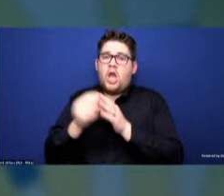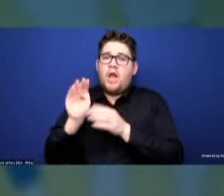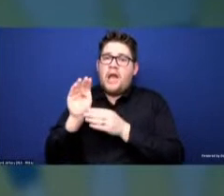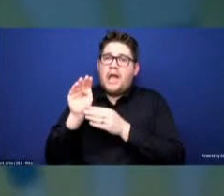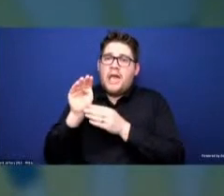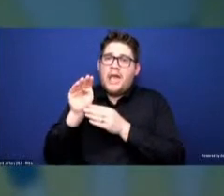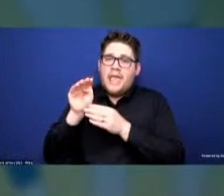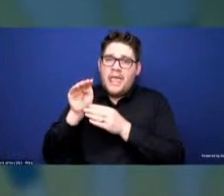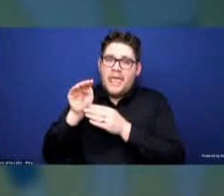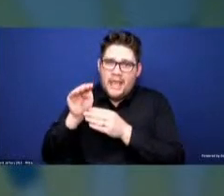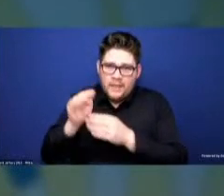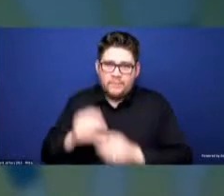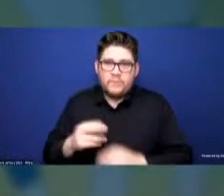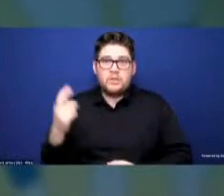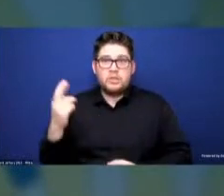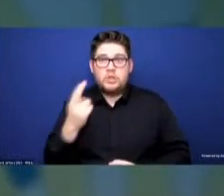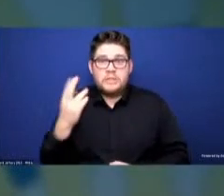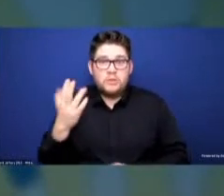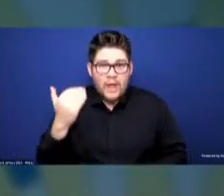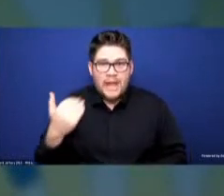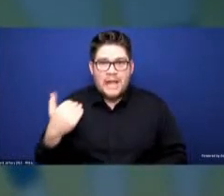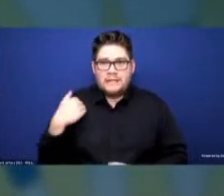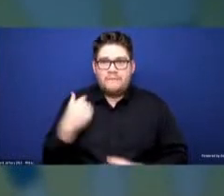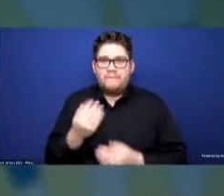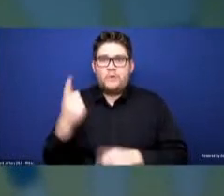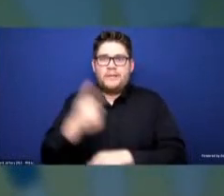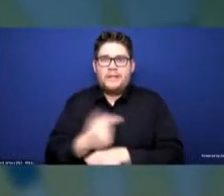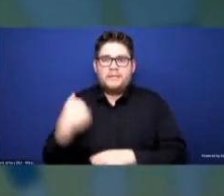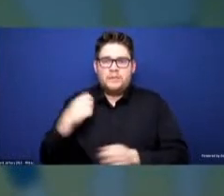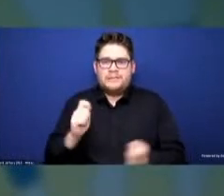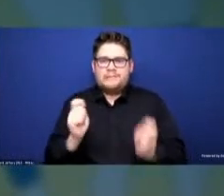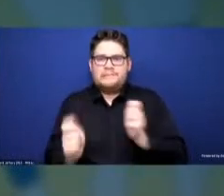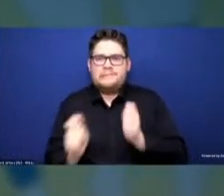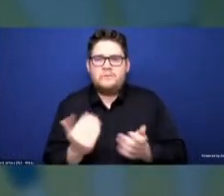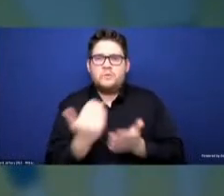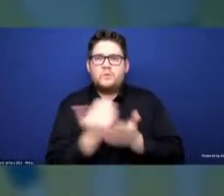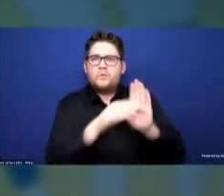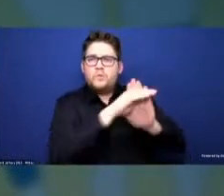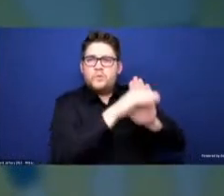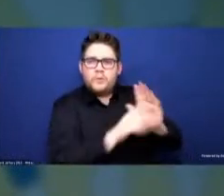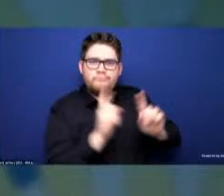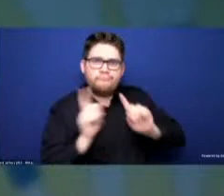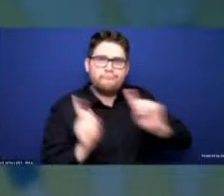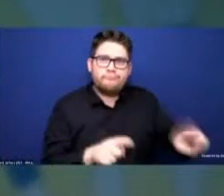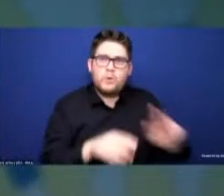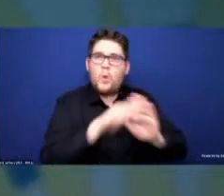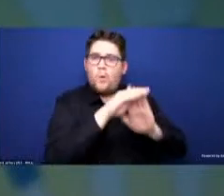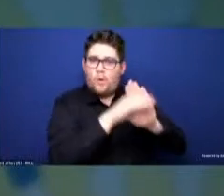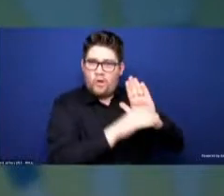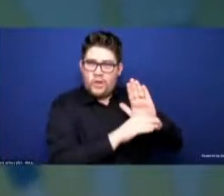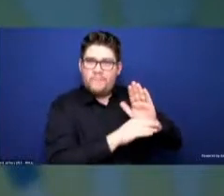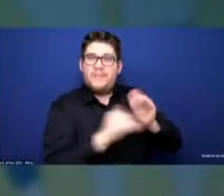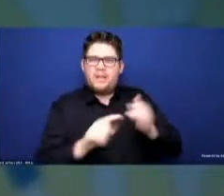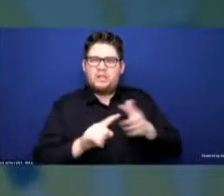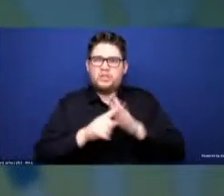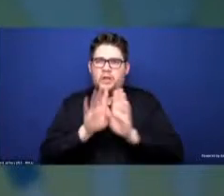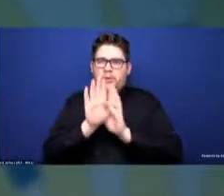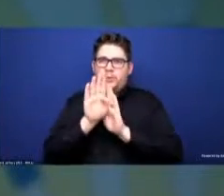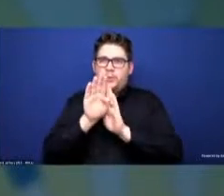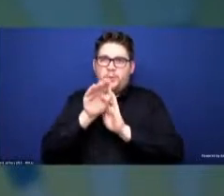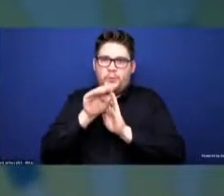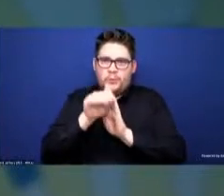is also concerning and a lagging indicator is the increase in hospitalizations that we've seen in the past 2